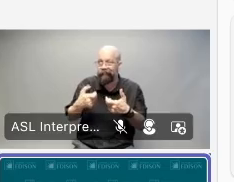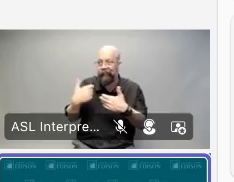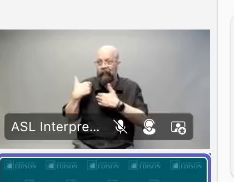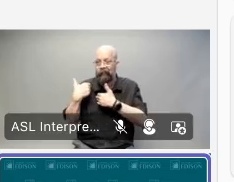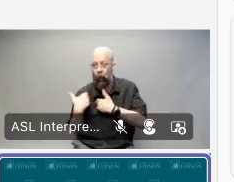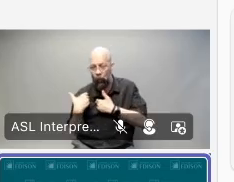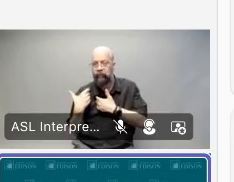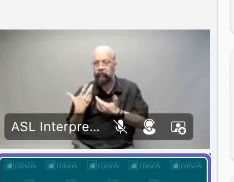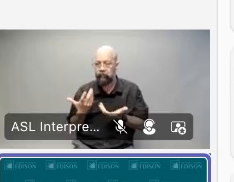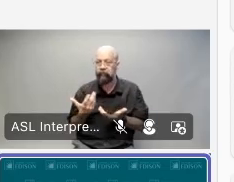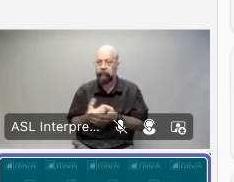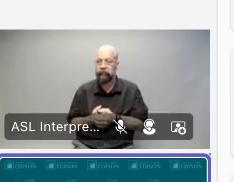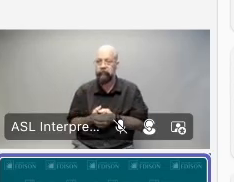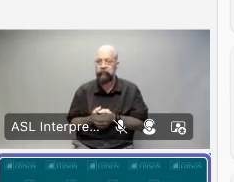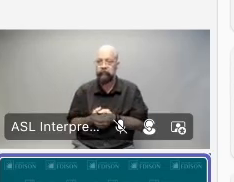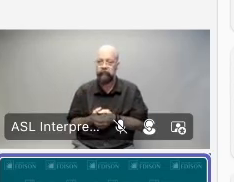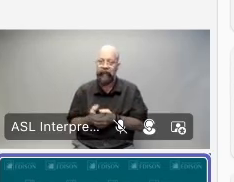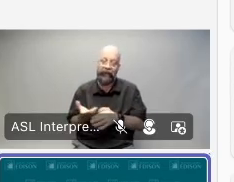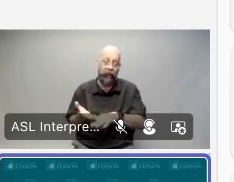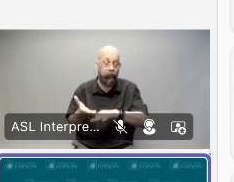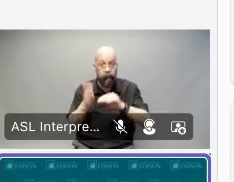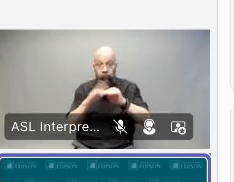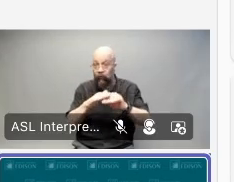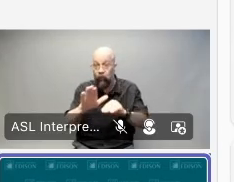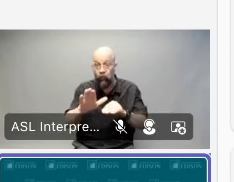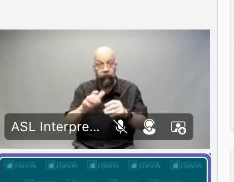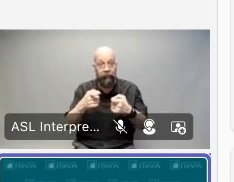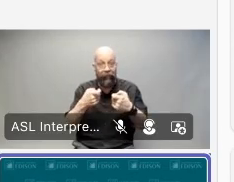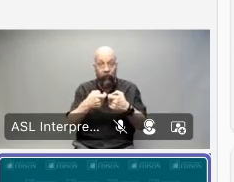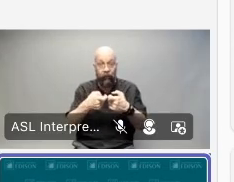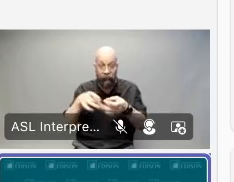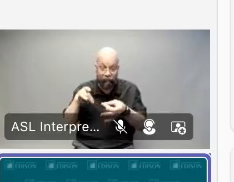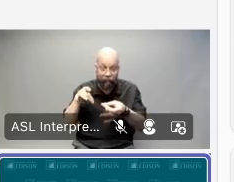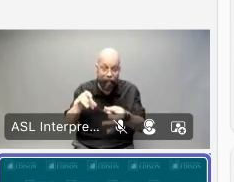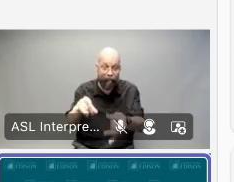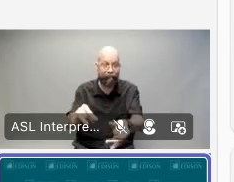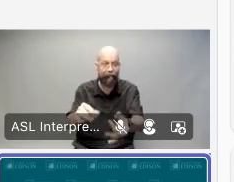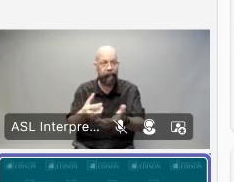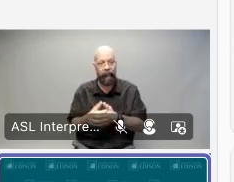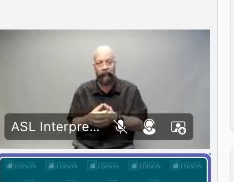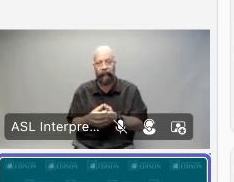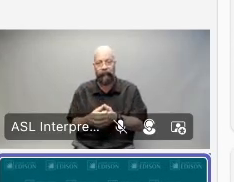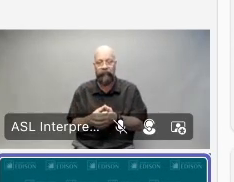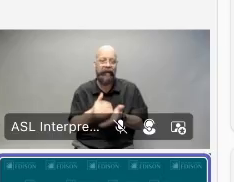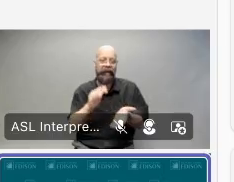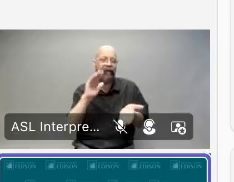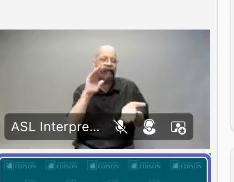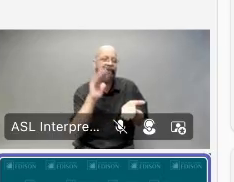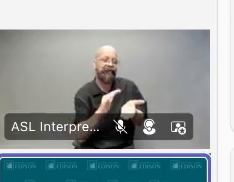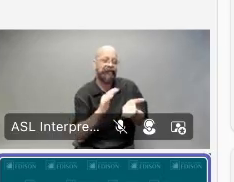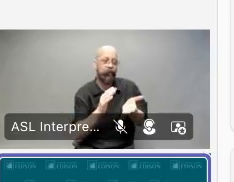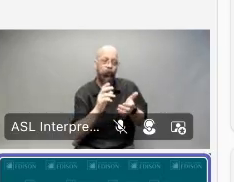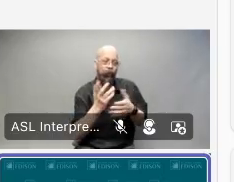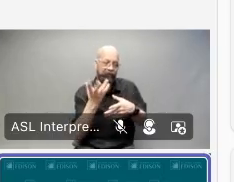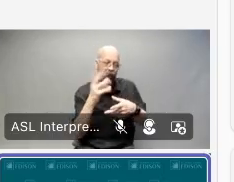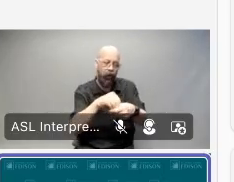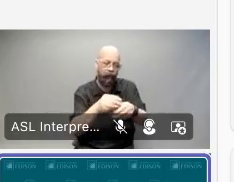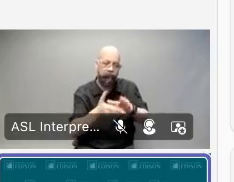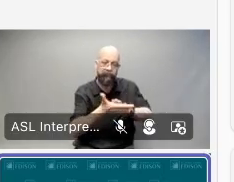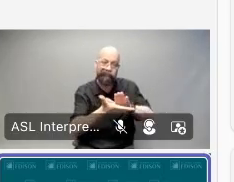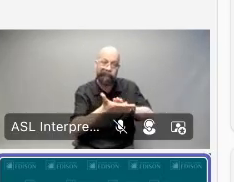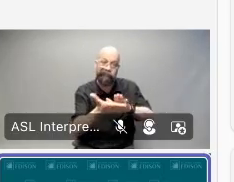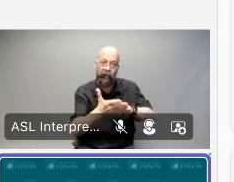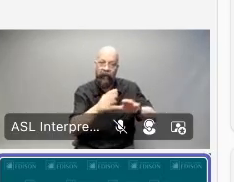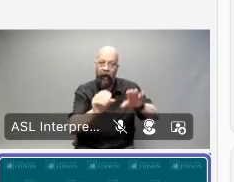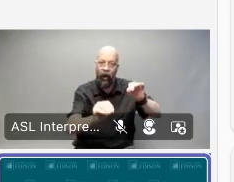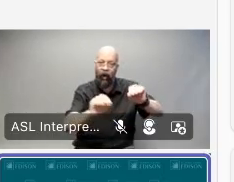improving energy efficiency in your home or focusing on powering just essential load during an outage. So with